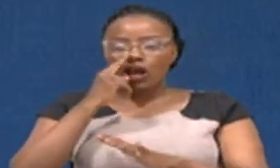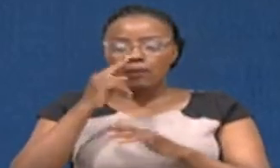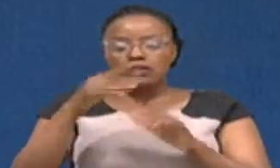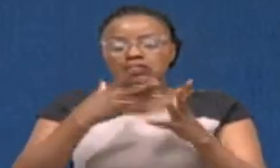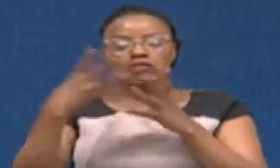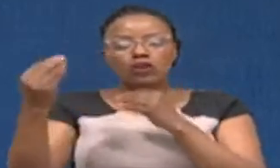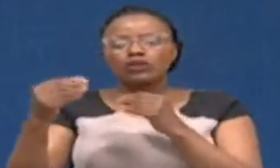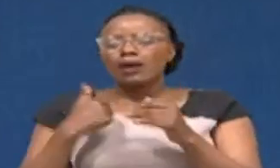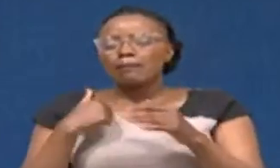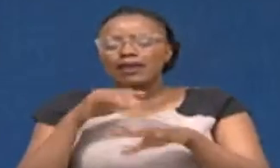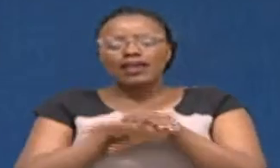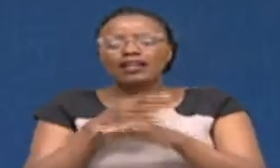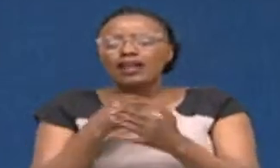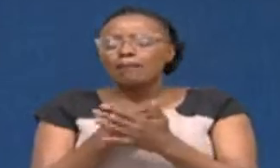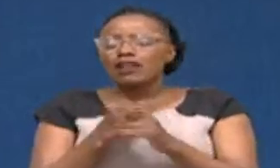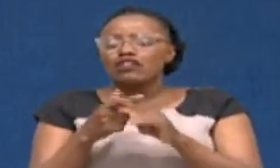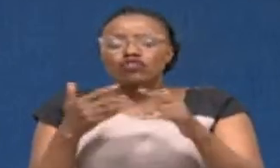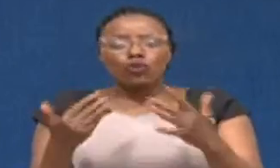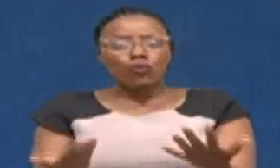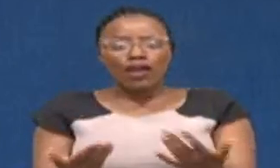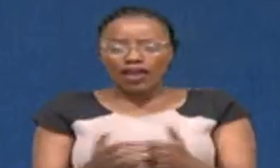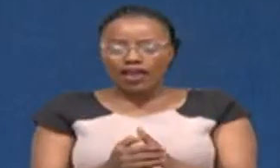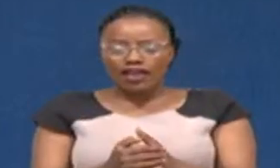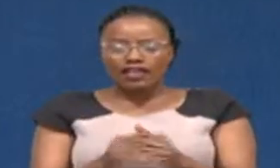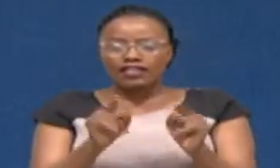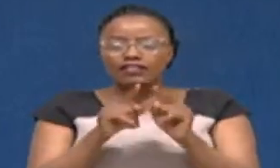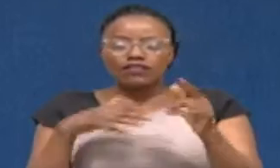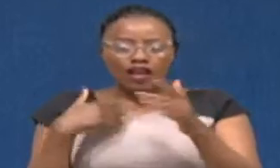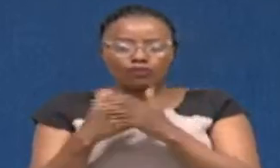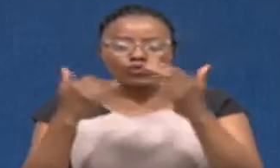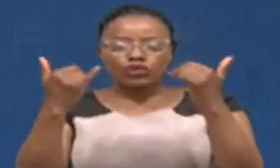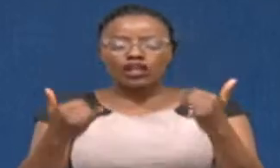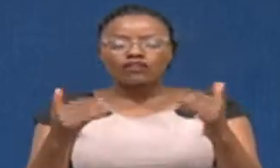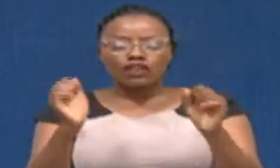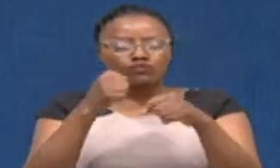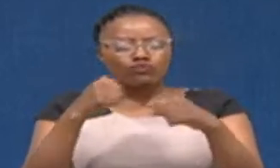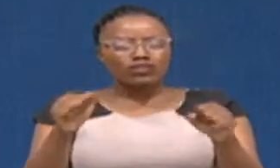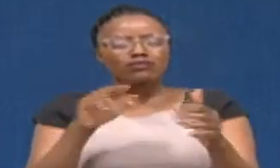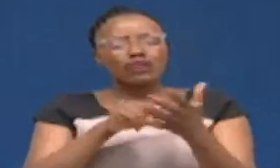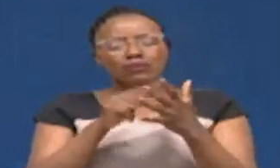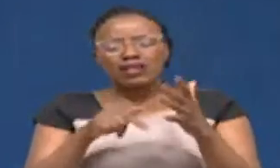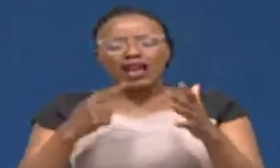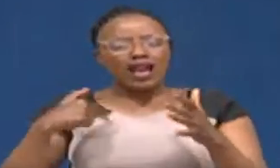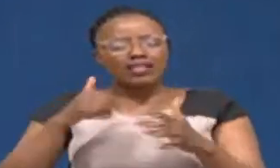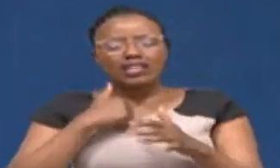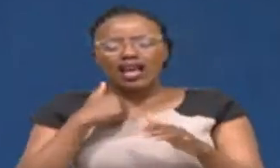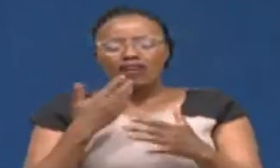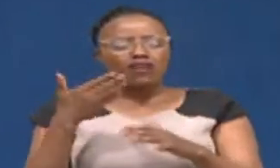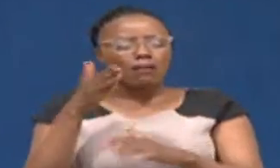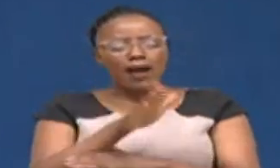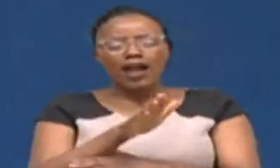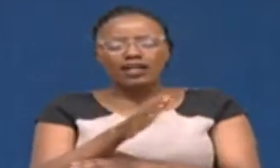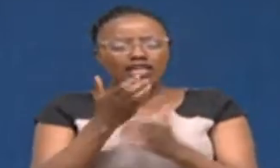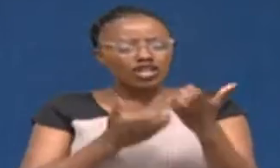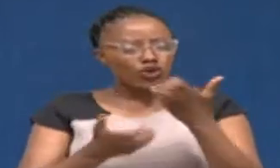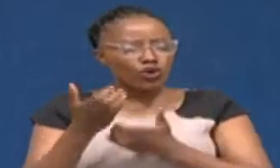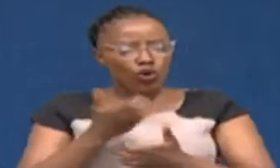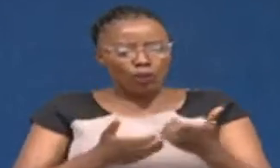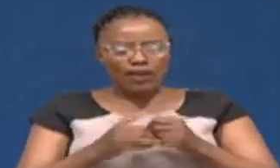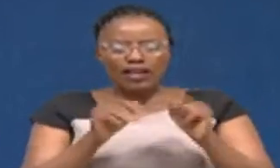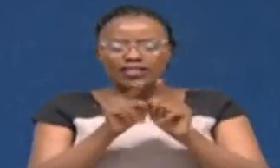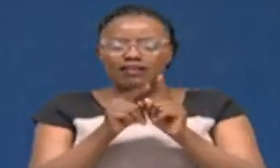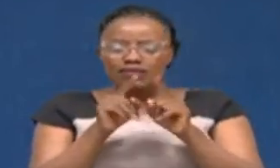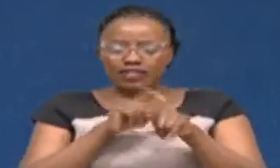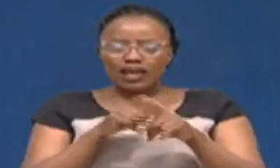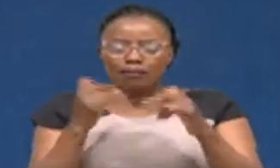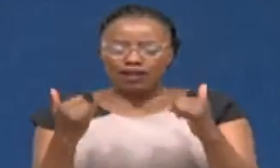just to go home. Where do I get the money? Okay. And even up to now, we have not been able to recover economically even as we